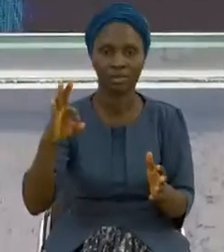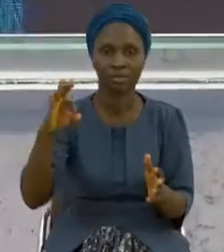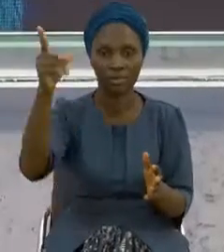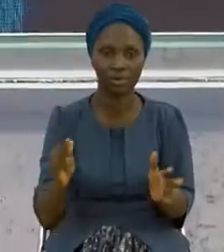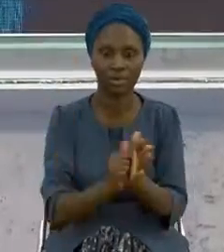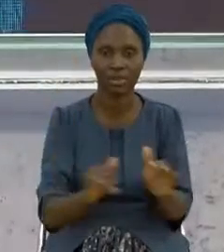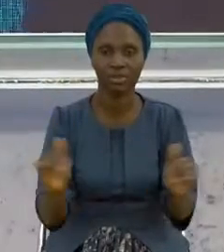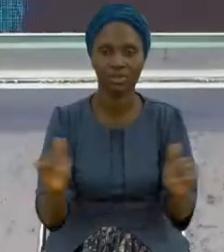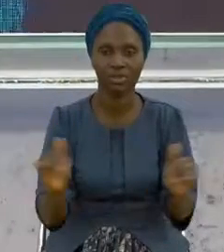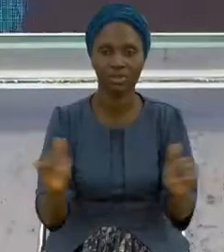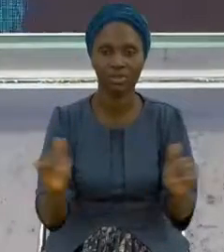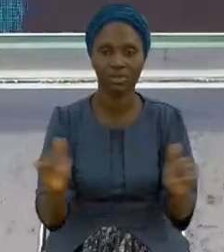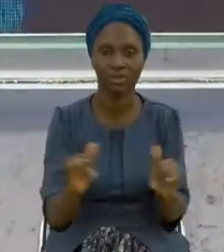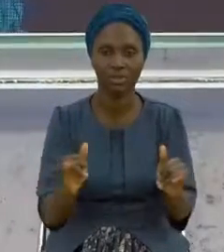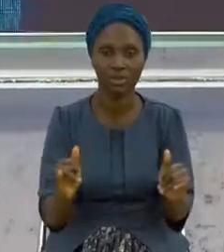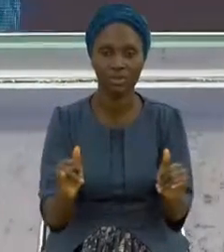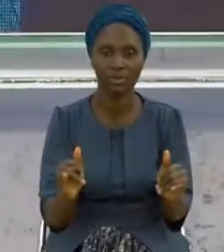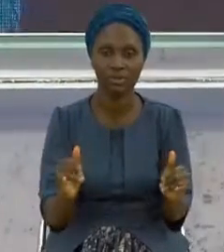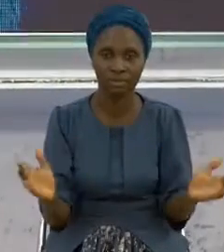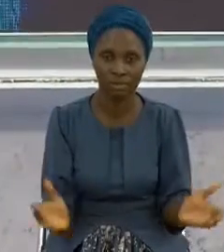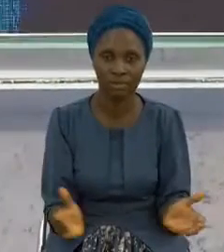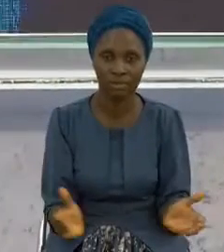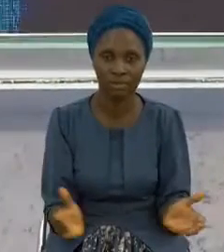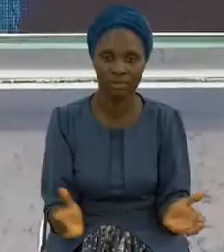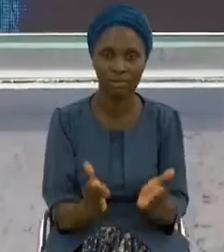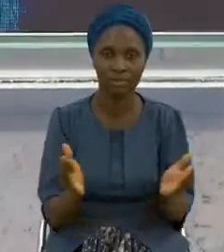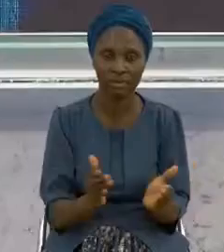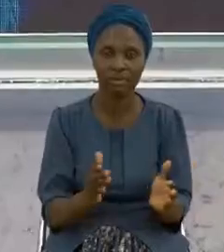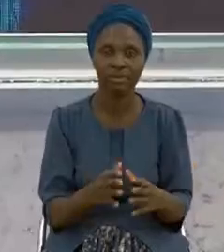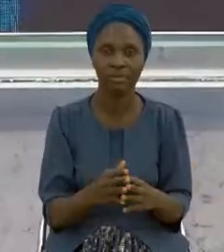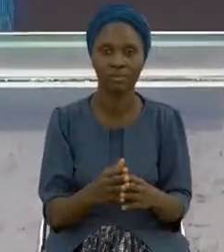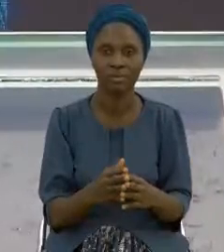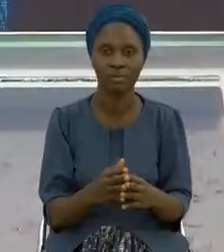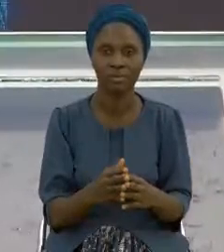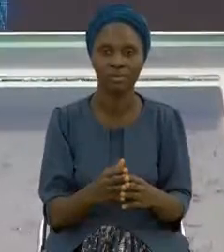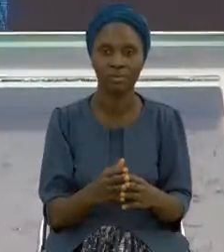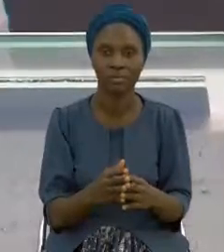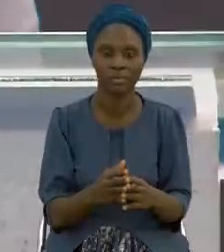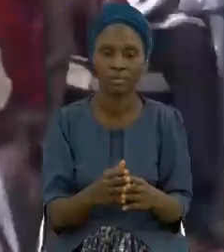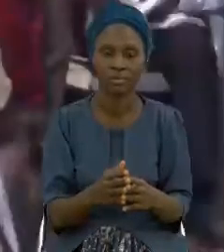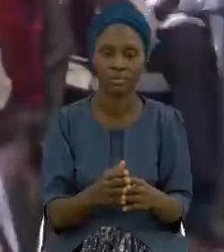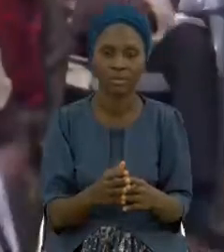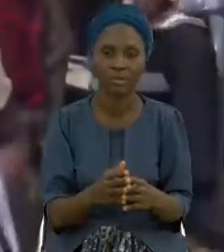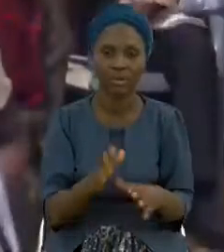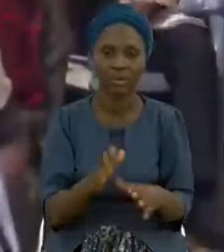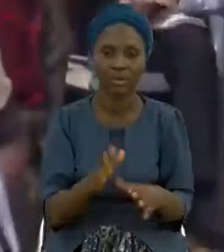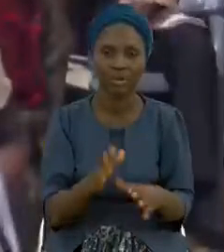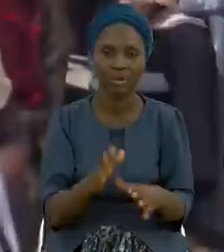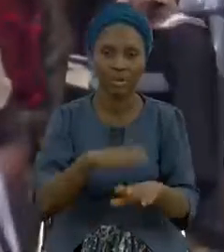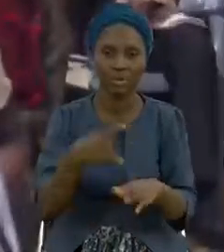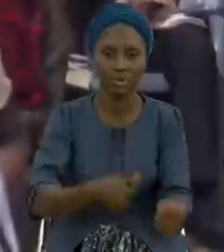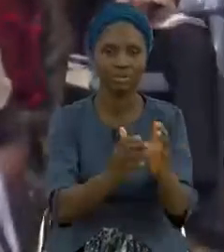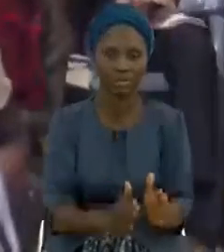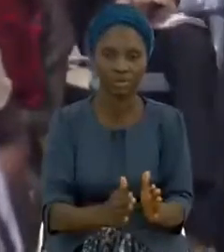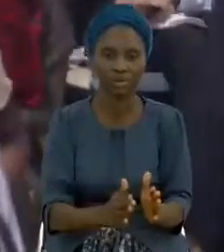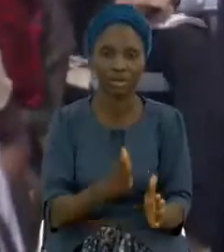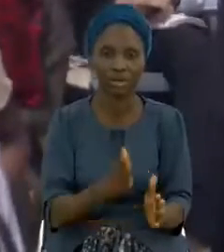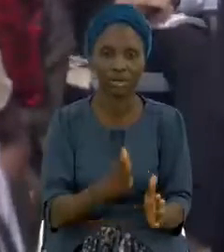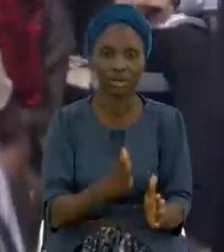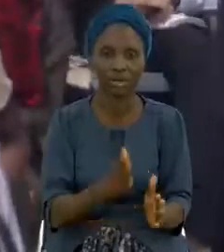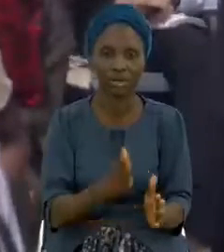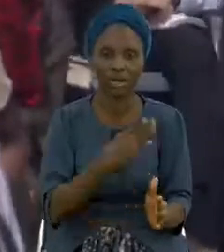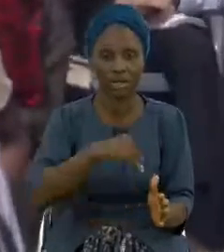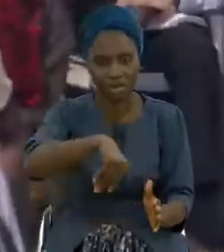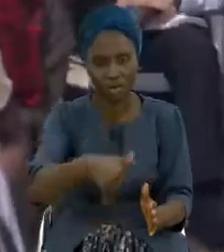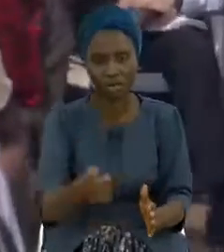and Peter, Philip, and the rest of them, this is our time. Your time has come.